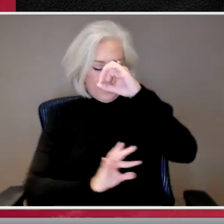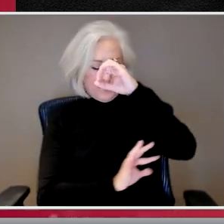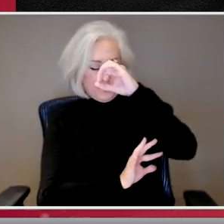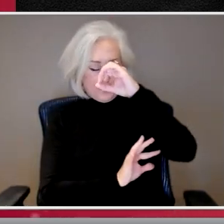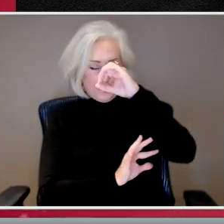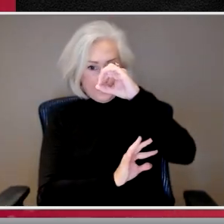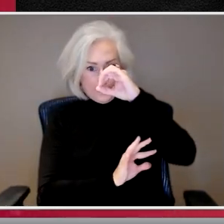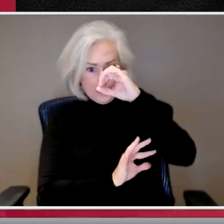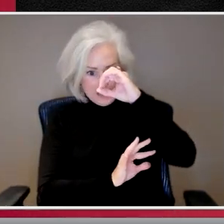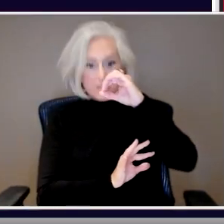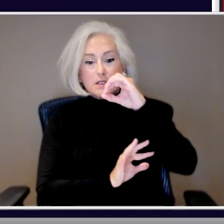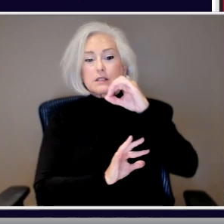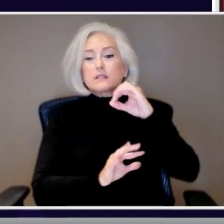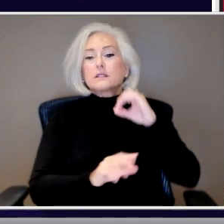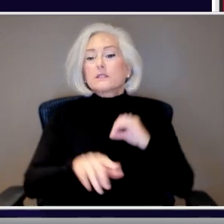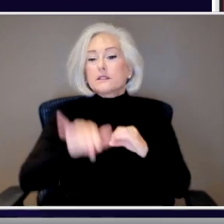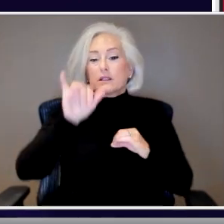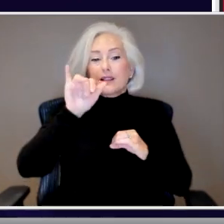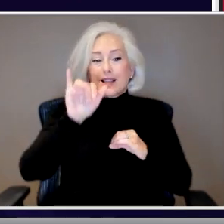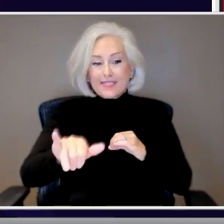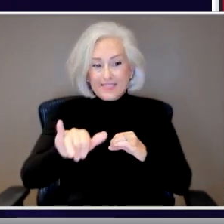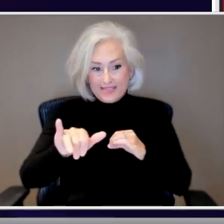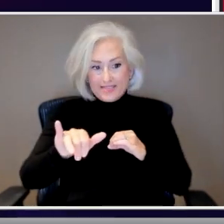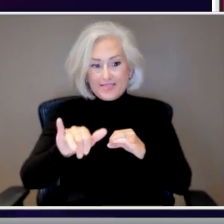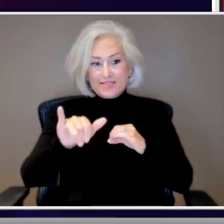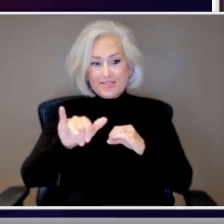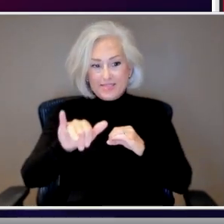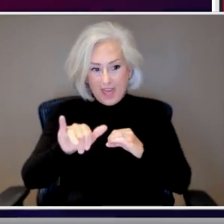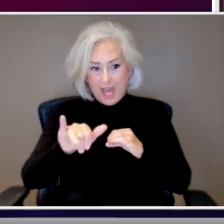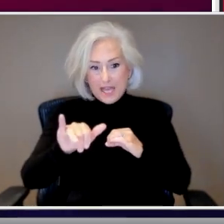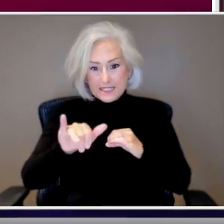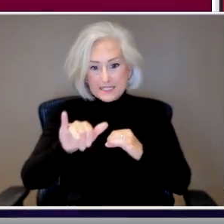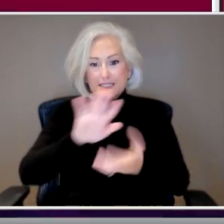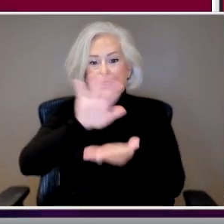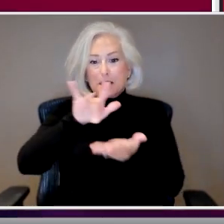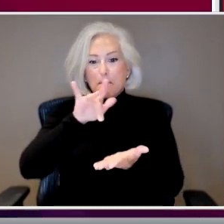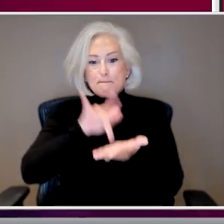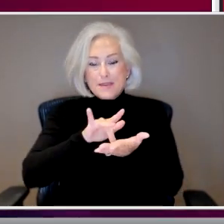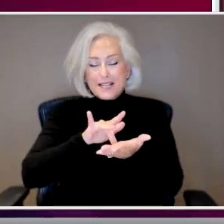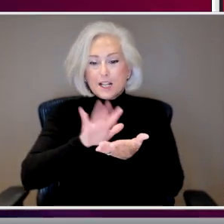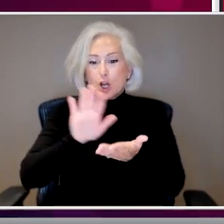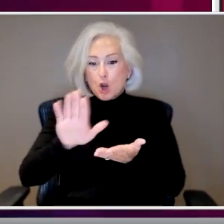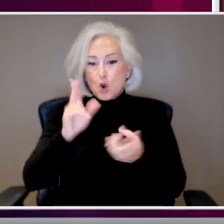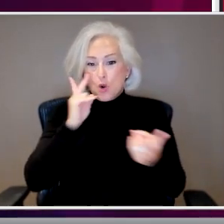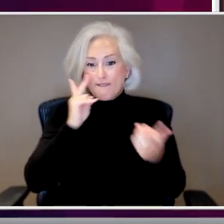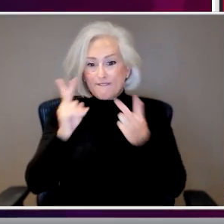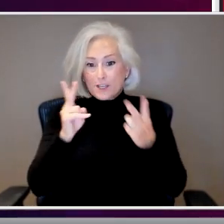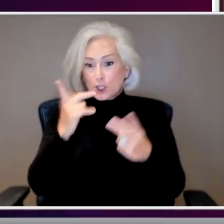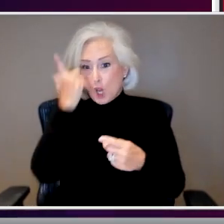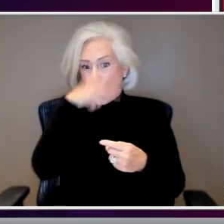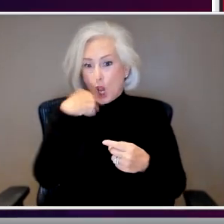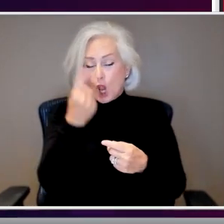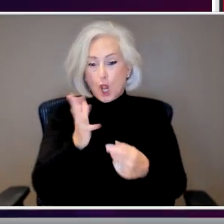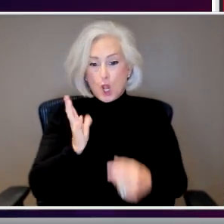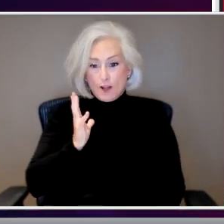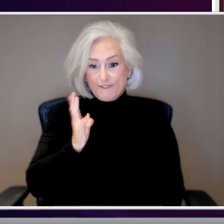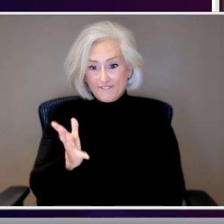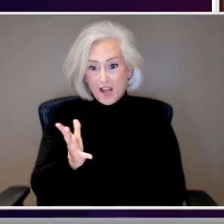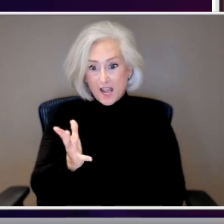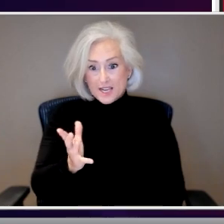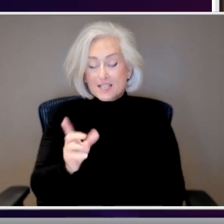side. The dark spot at the center, that's the center of her vision. It looks perfectly fine. But if you look to the far left, the